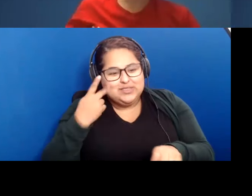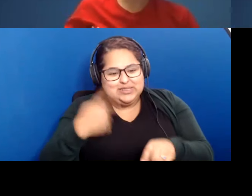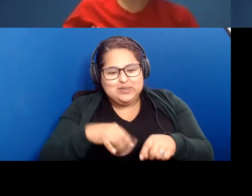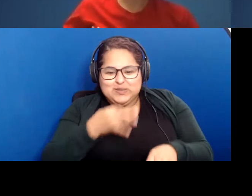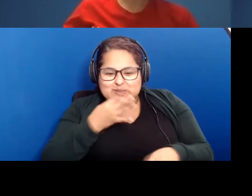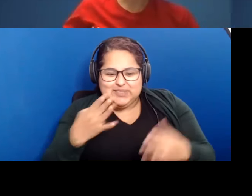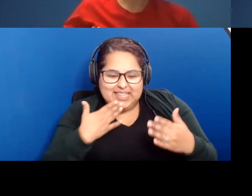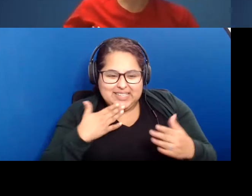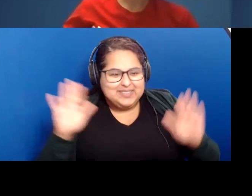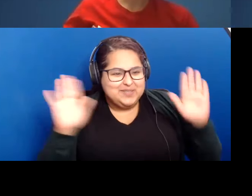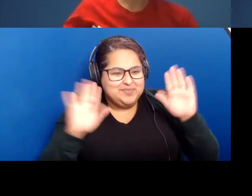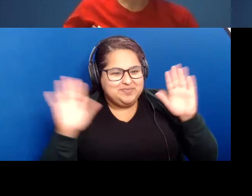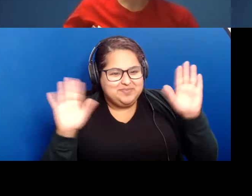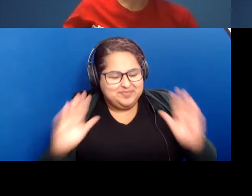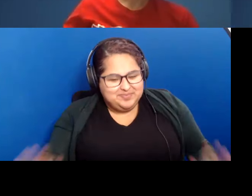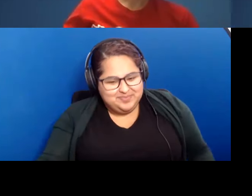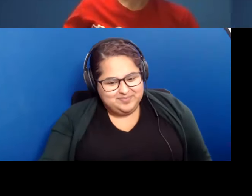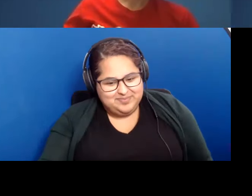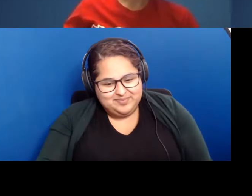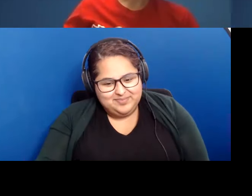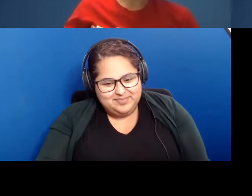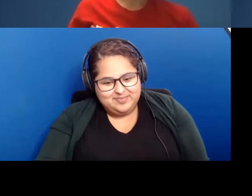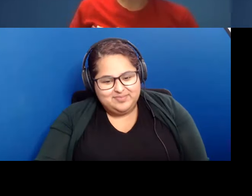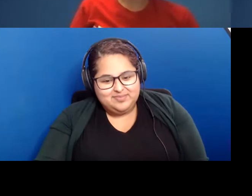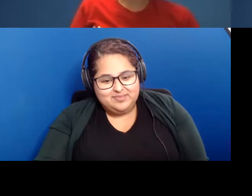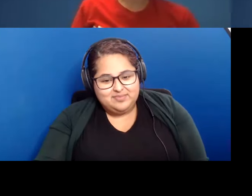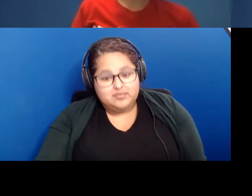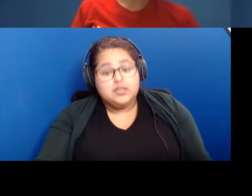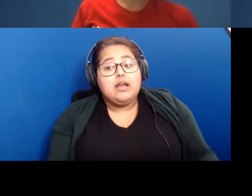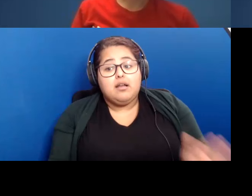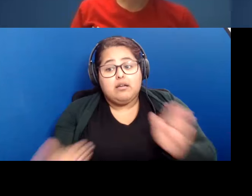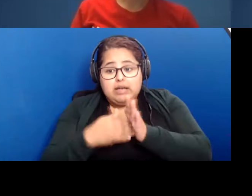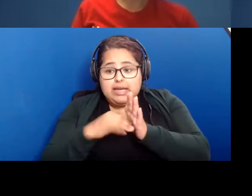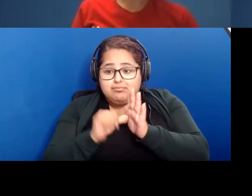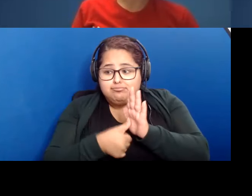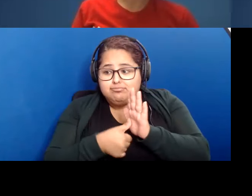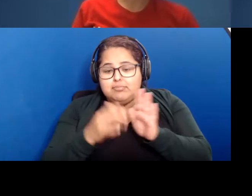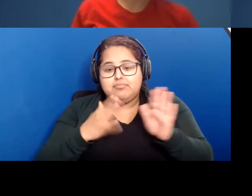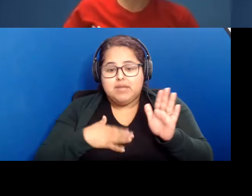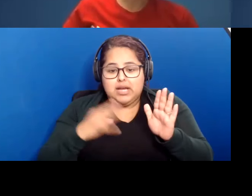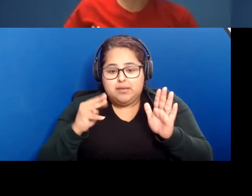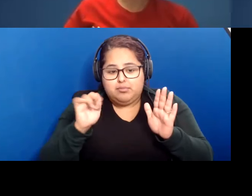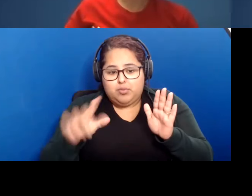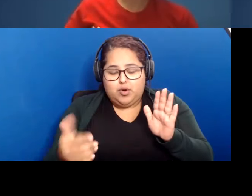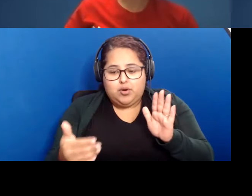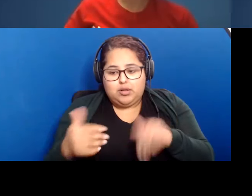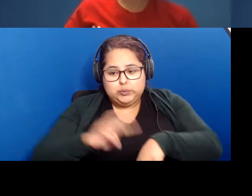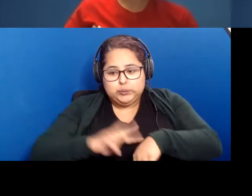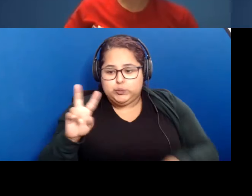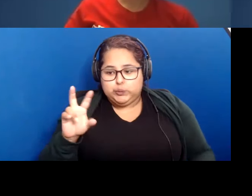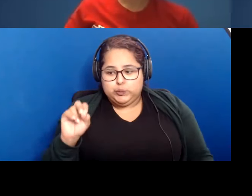you. And then again, once more again, the My Portal workshop is at 2:30.